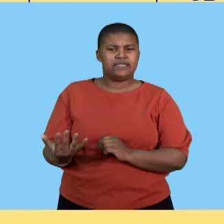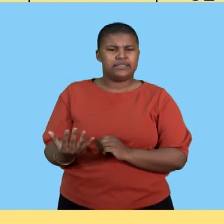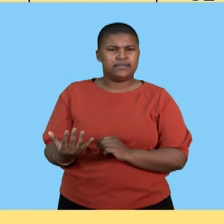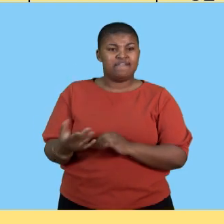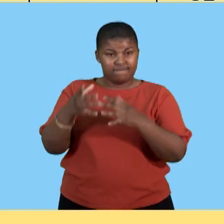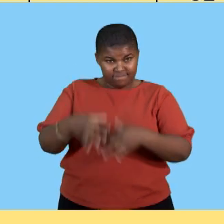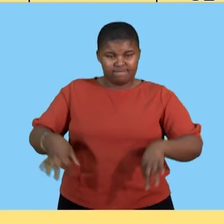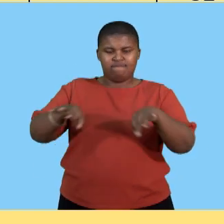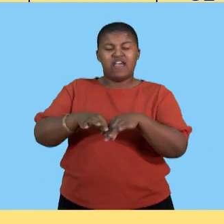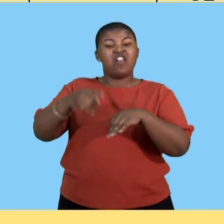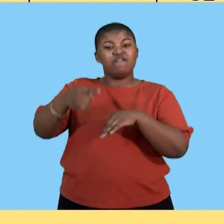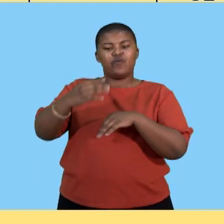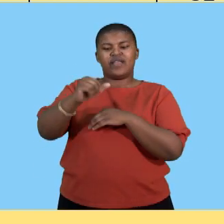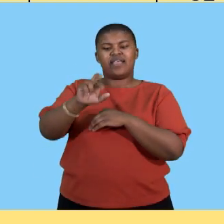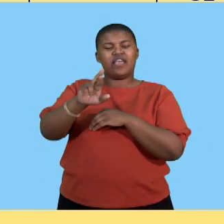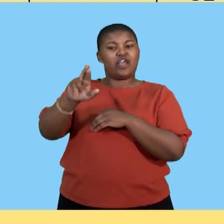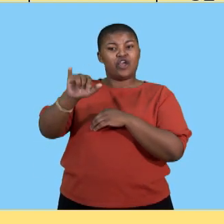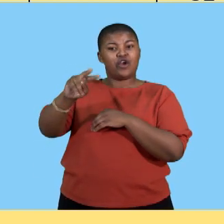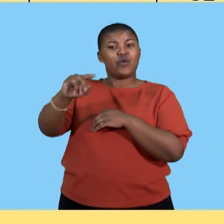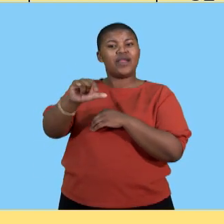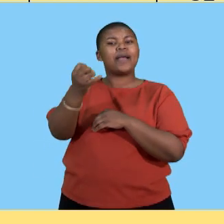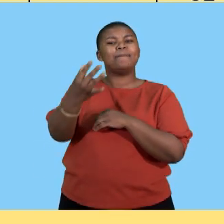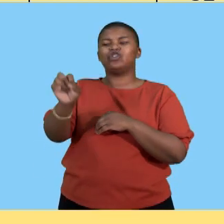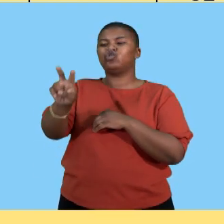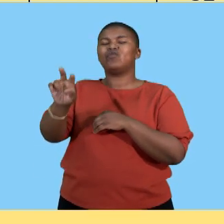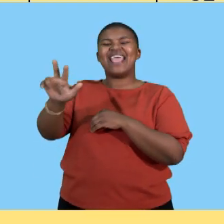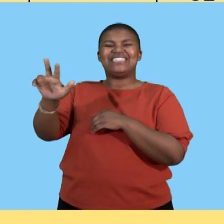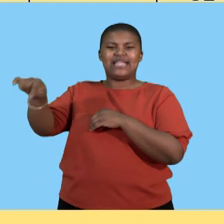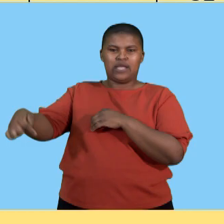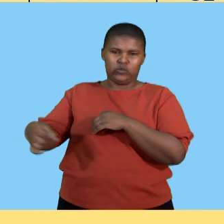value. And your carrying value becomes 288,000.